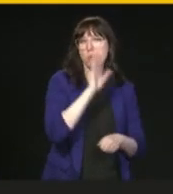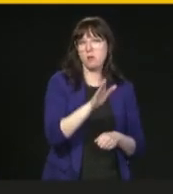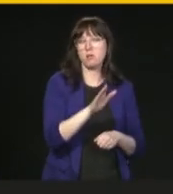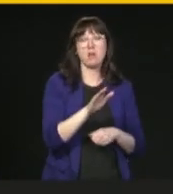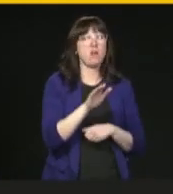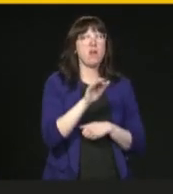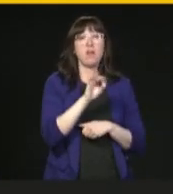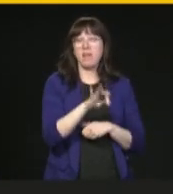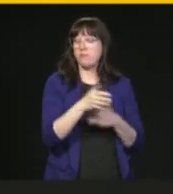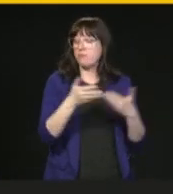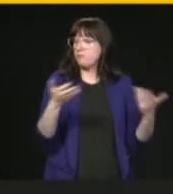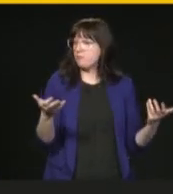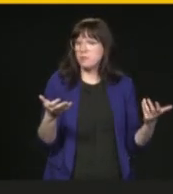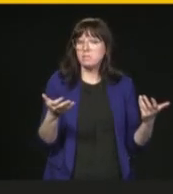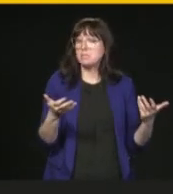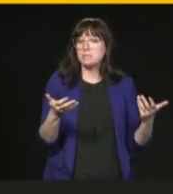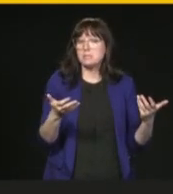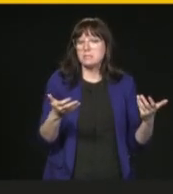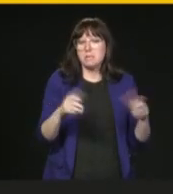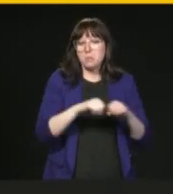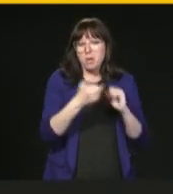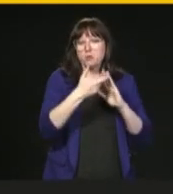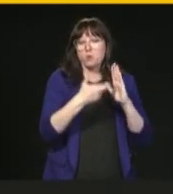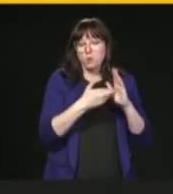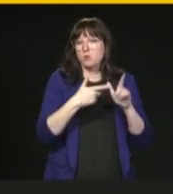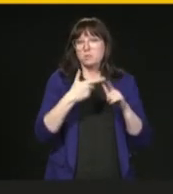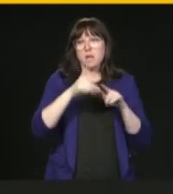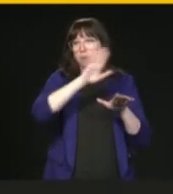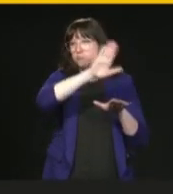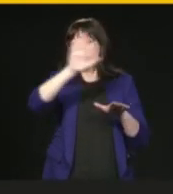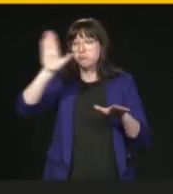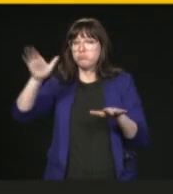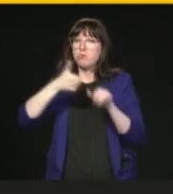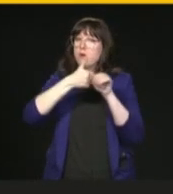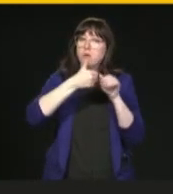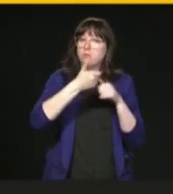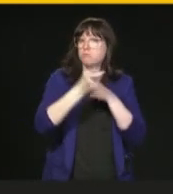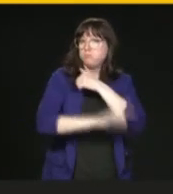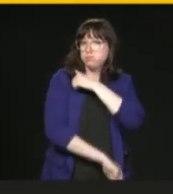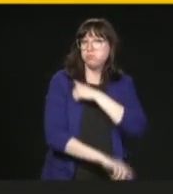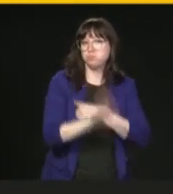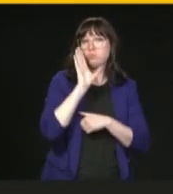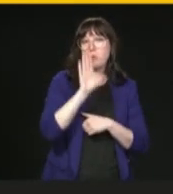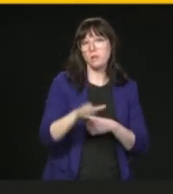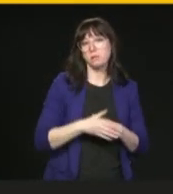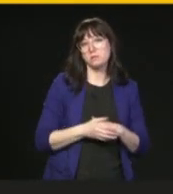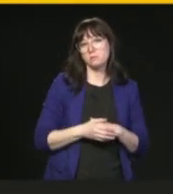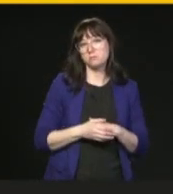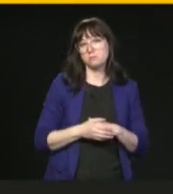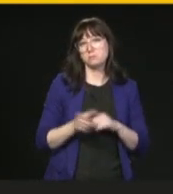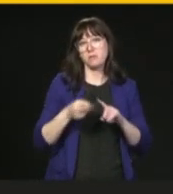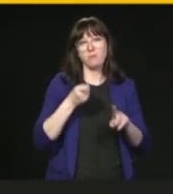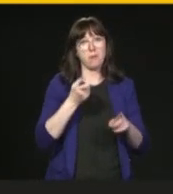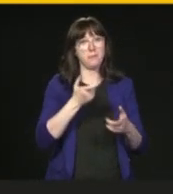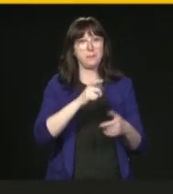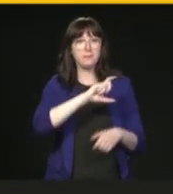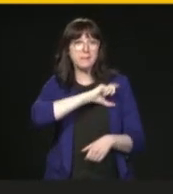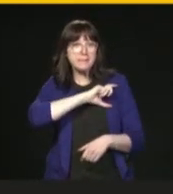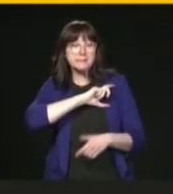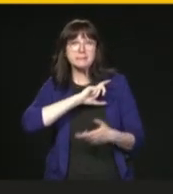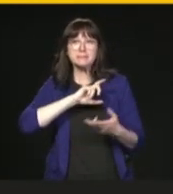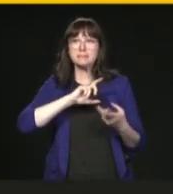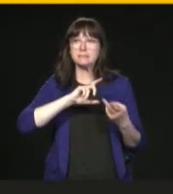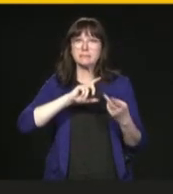as enforcement does, as in various ways by our police